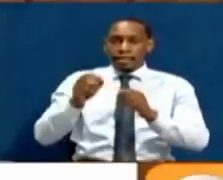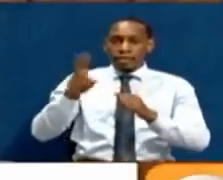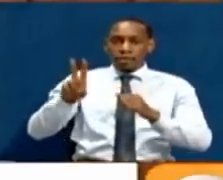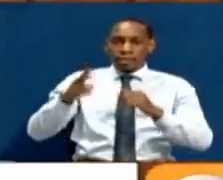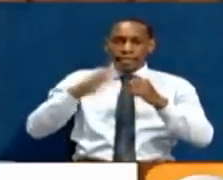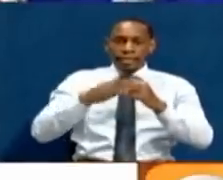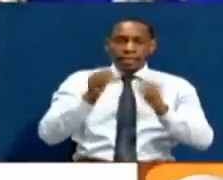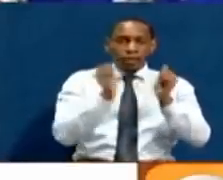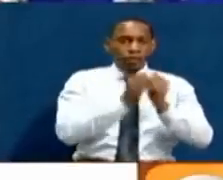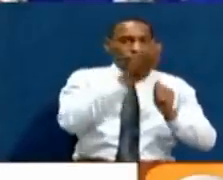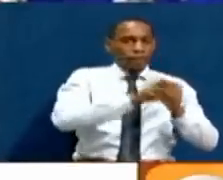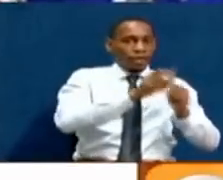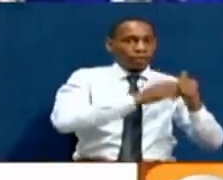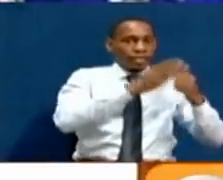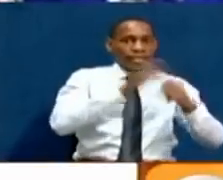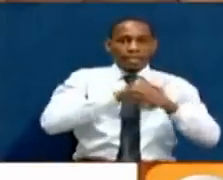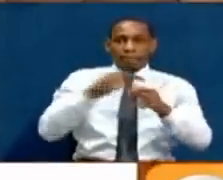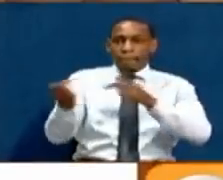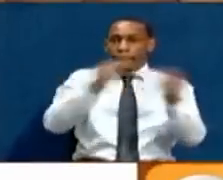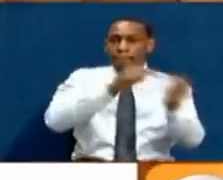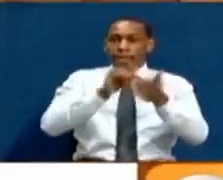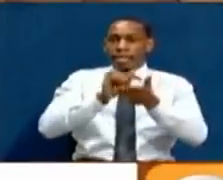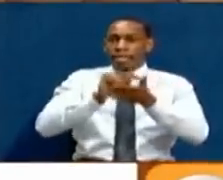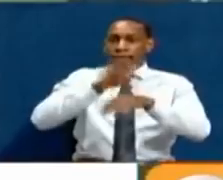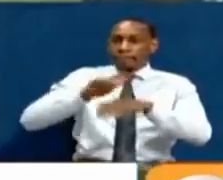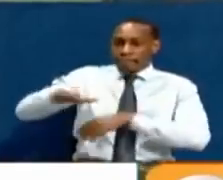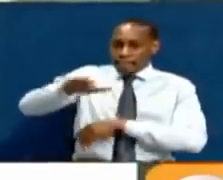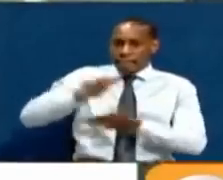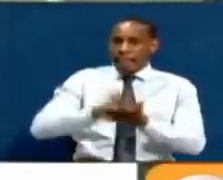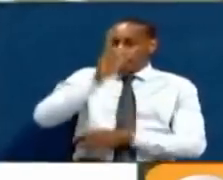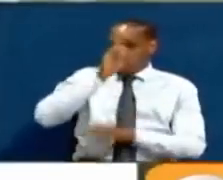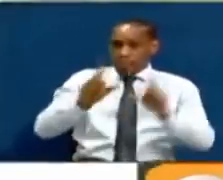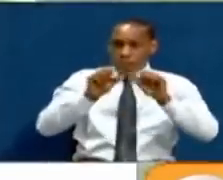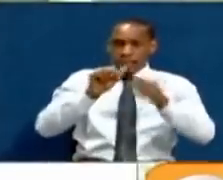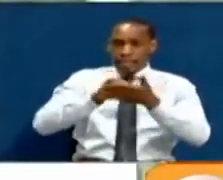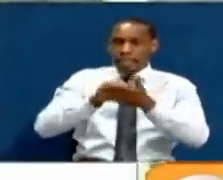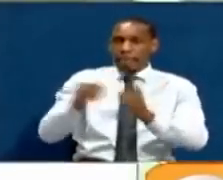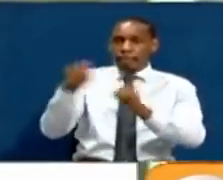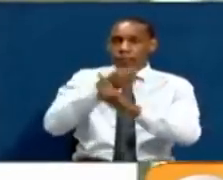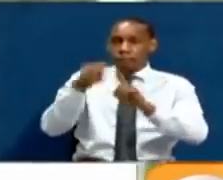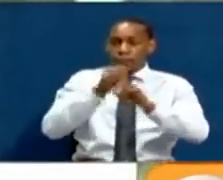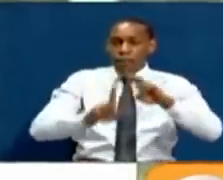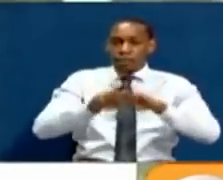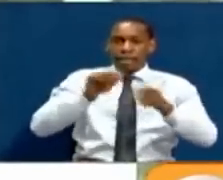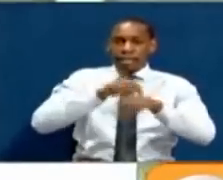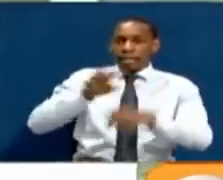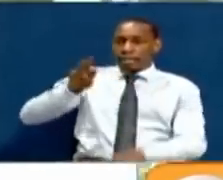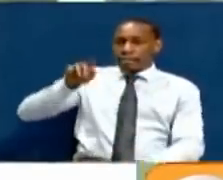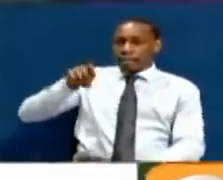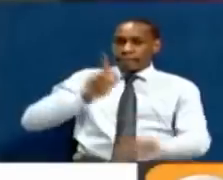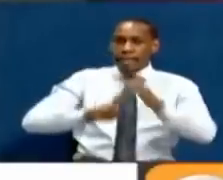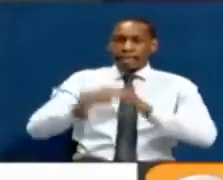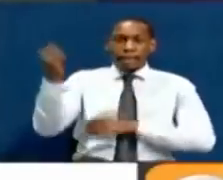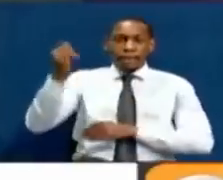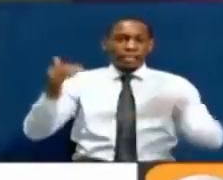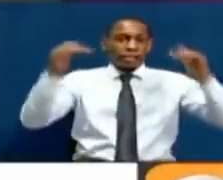October 29, 2019, during chaos that rocked Gandawad. Police said at the time that violence broke out when the MP stormed a